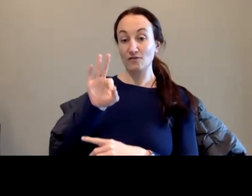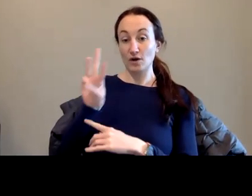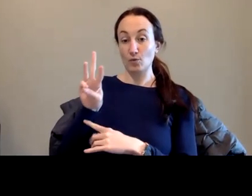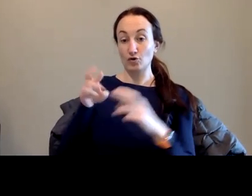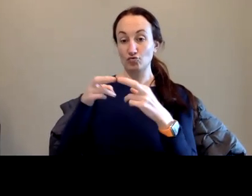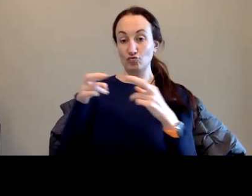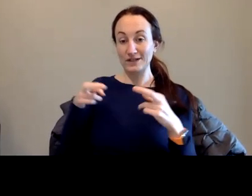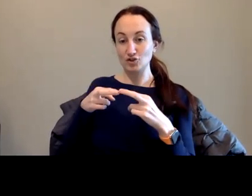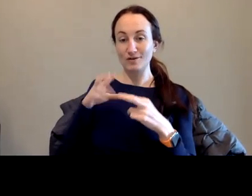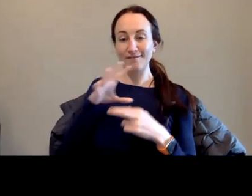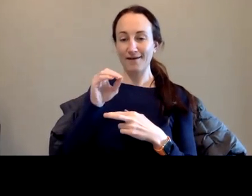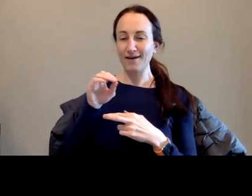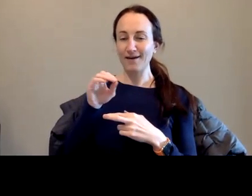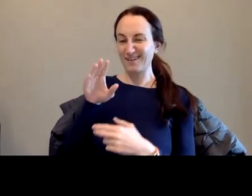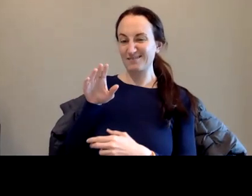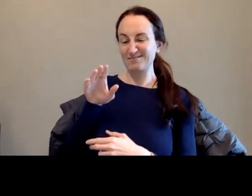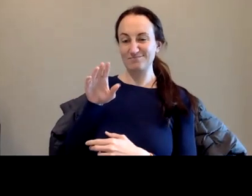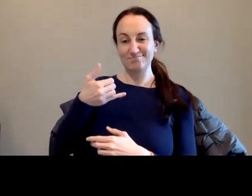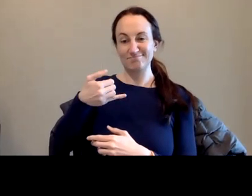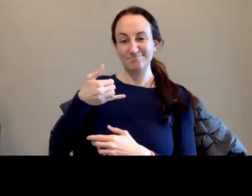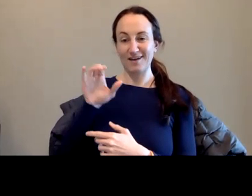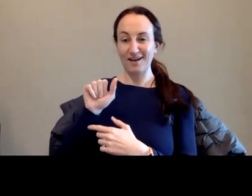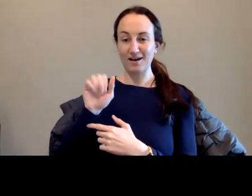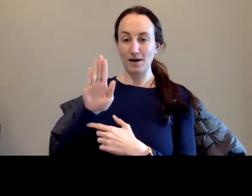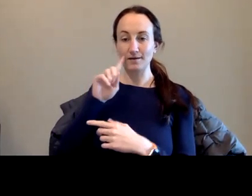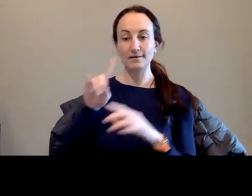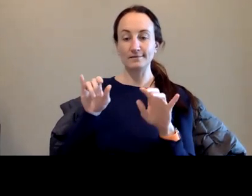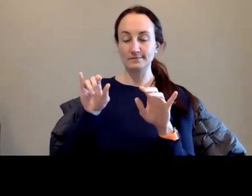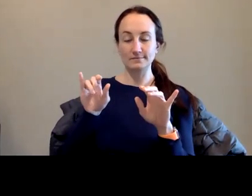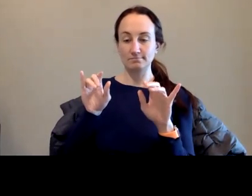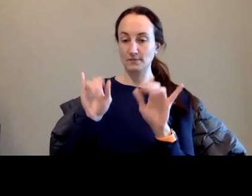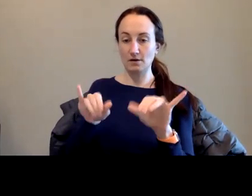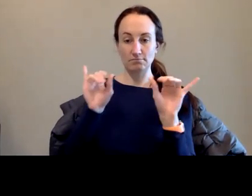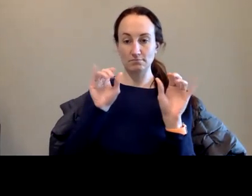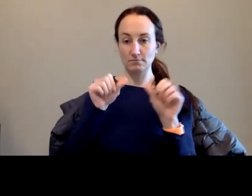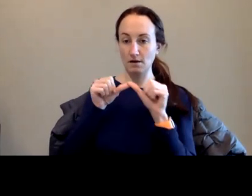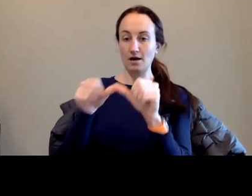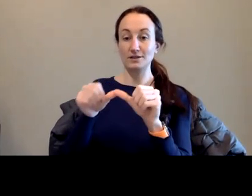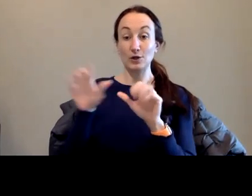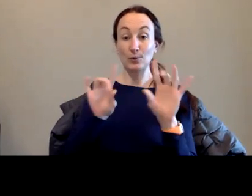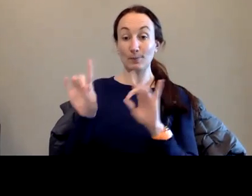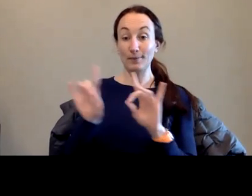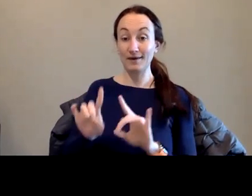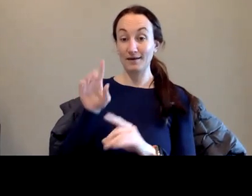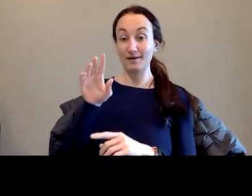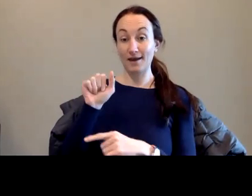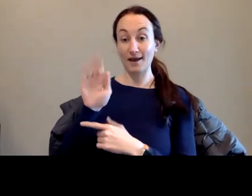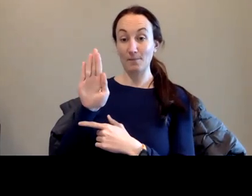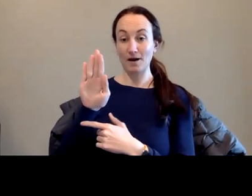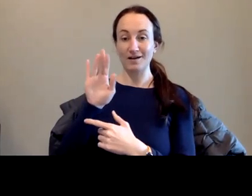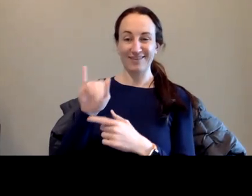an antibody is kind of constant. You pick a bunch of antibodies, their changes are relatively